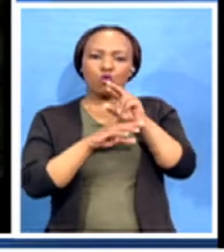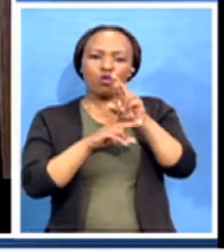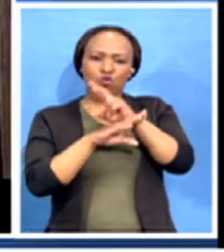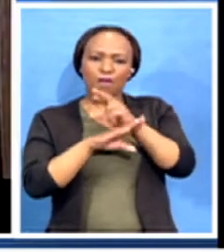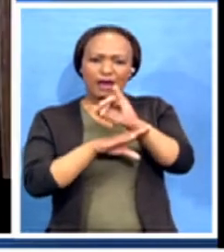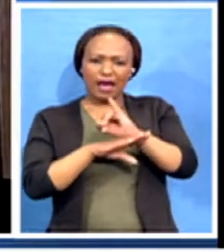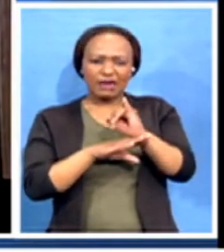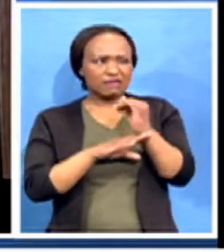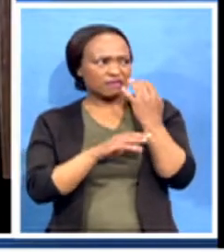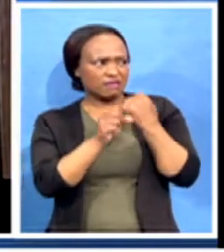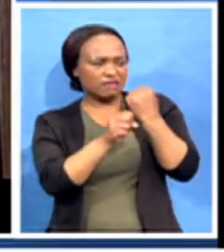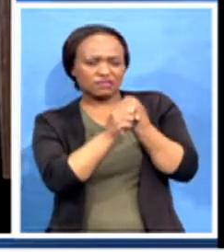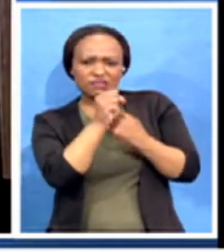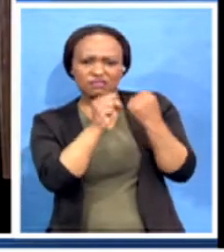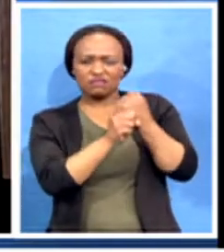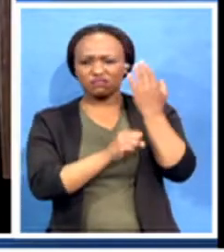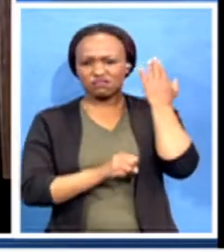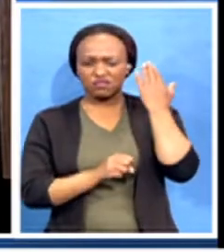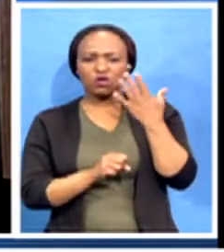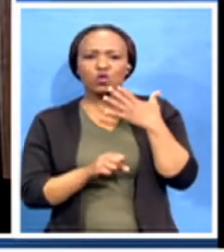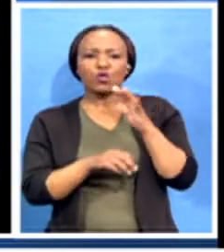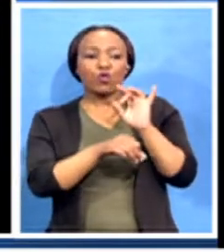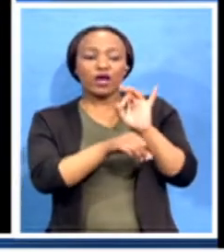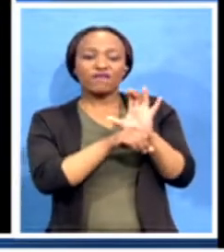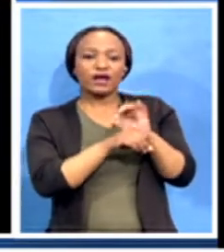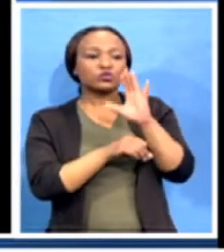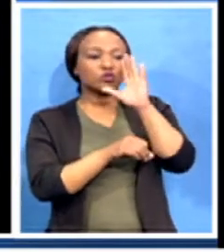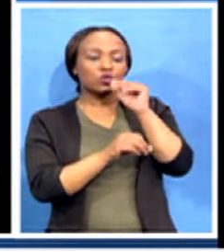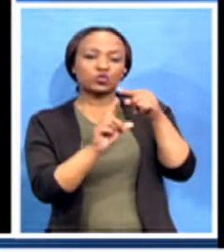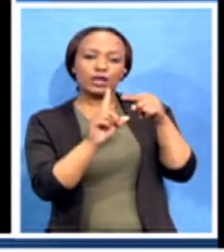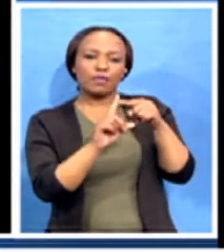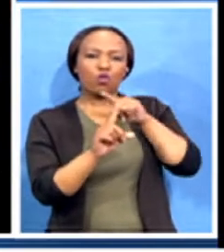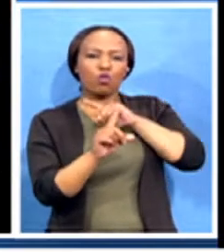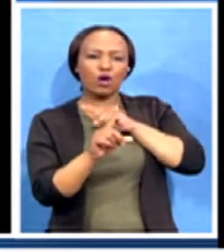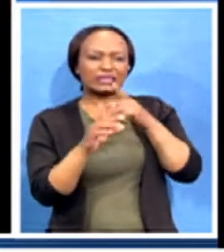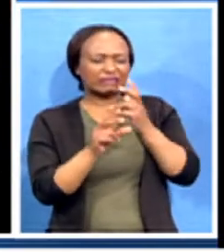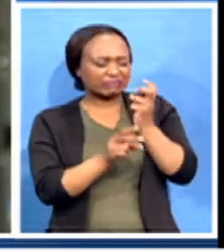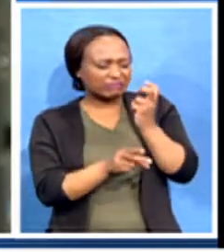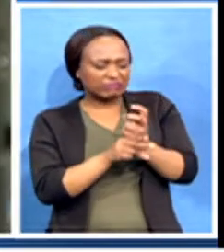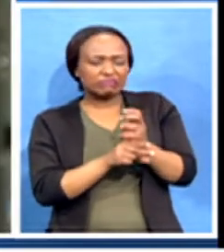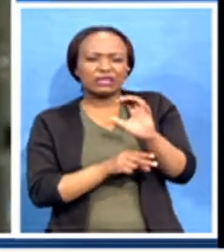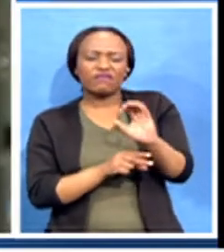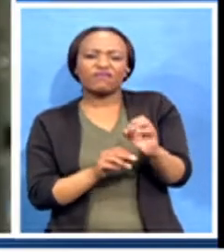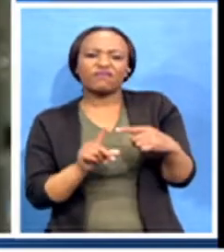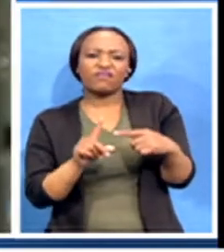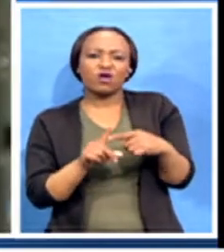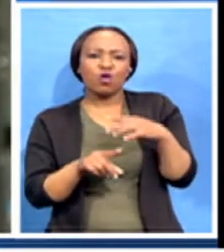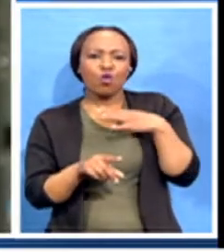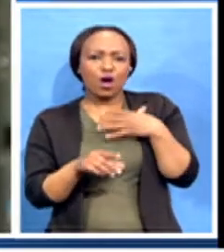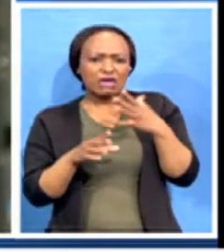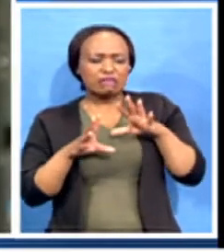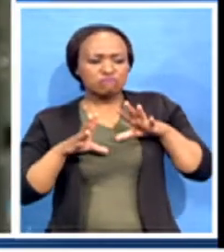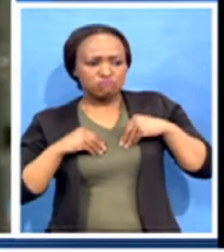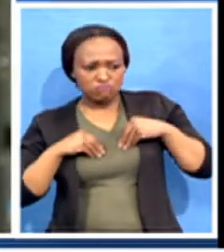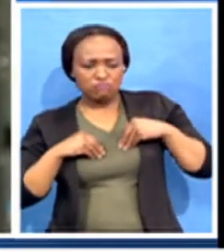many years ago, we were advised to talk to him because he was having great difficulties on his